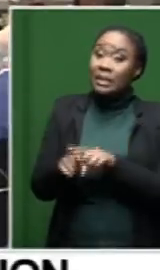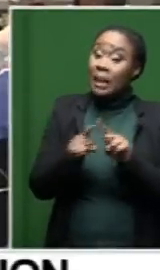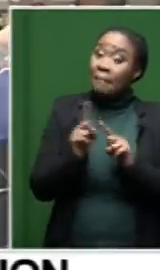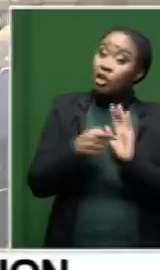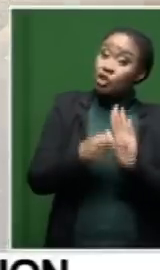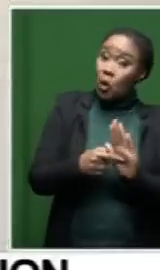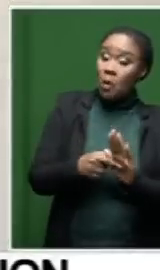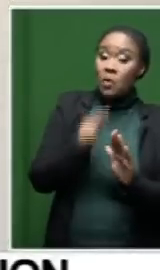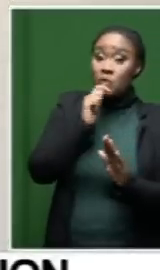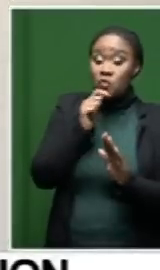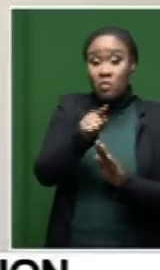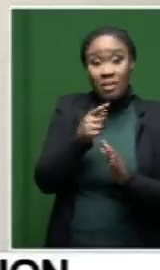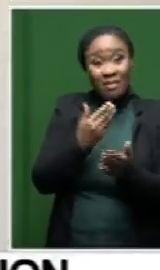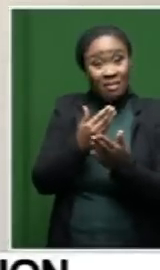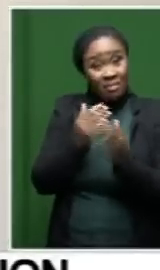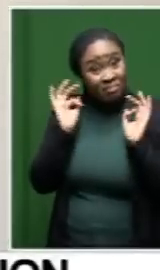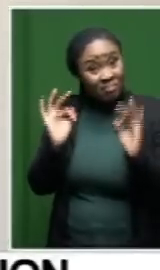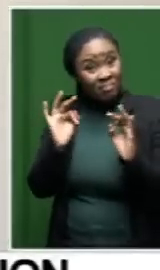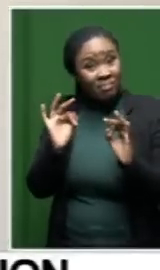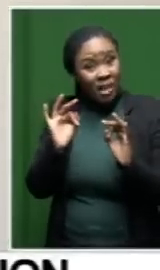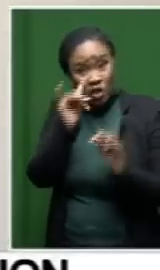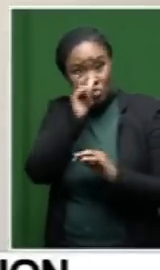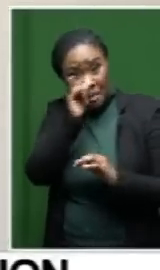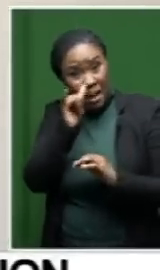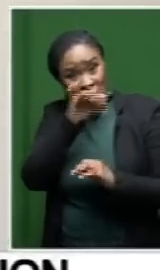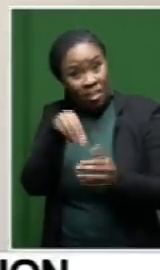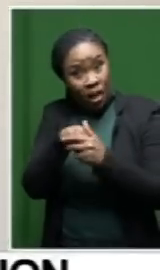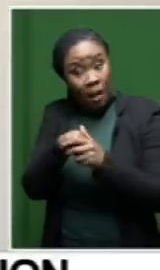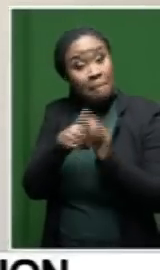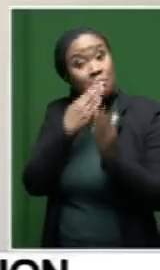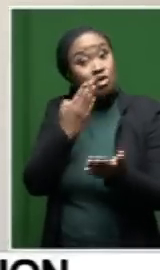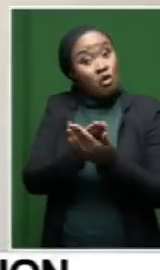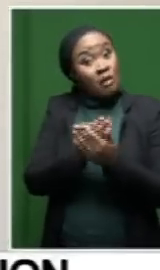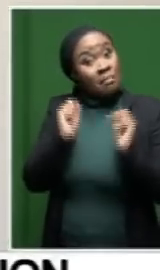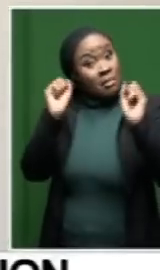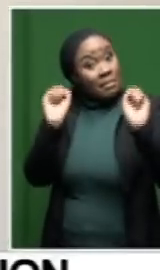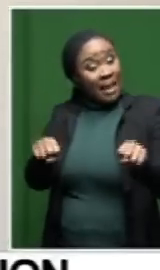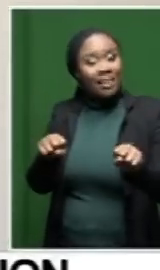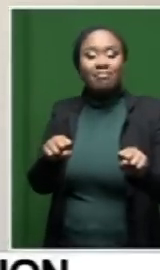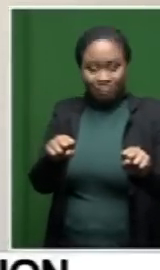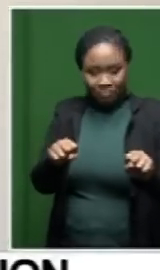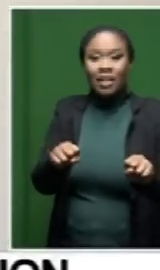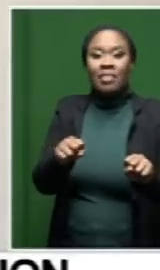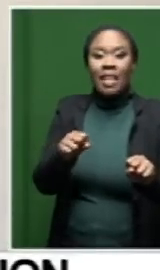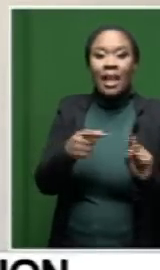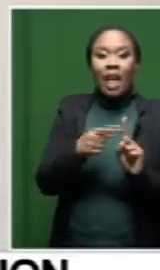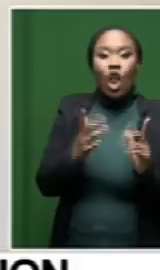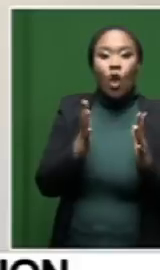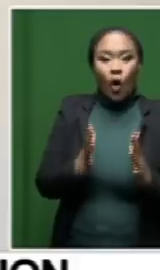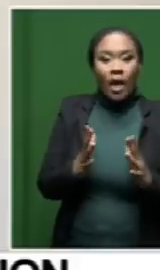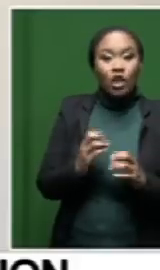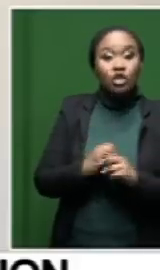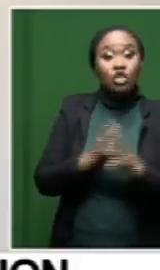prosecutable case on a prima facie basis in a court of law. Only at that stage does a prosecutor actually draw up